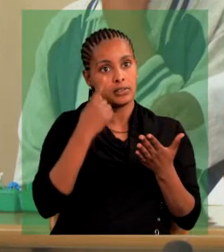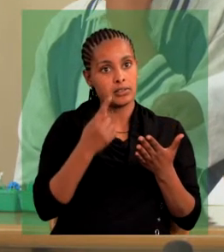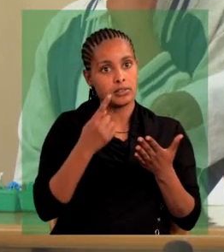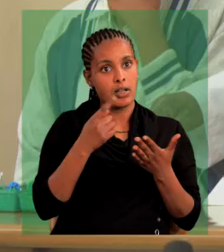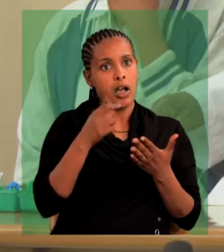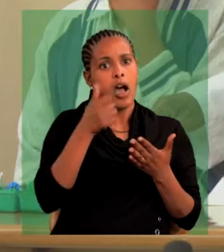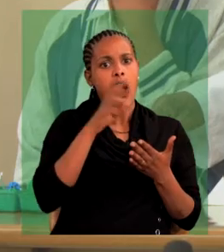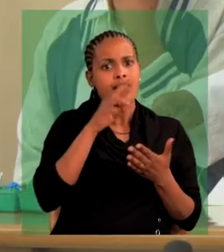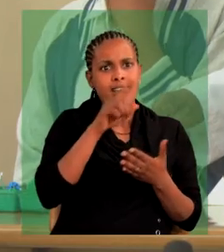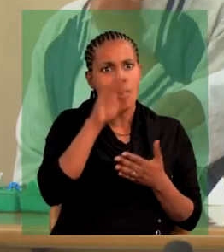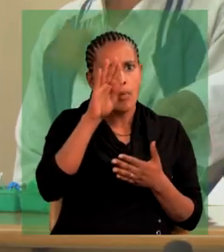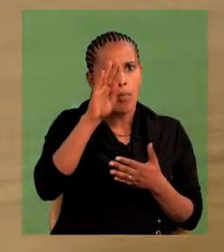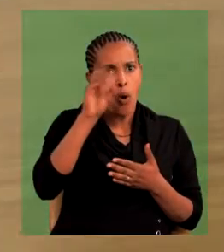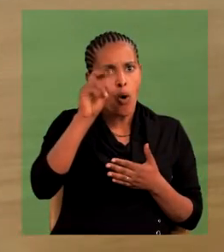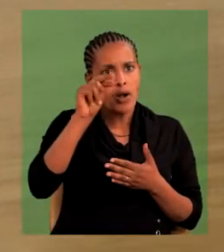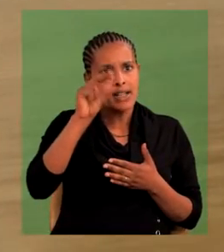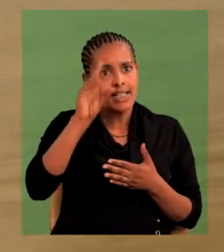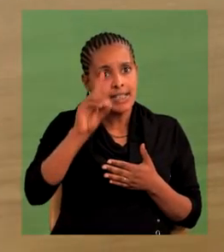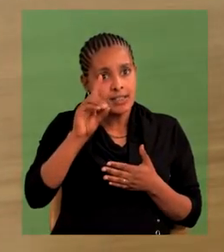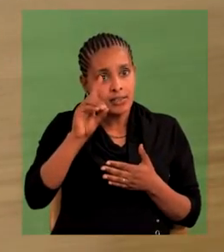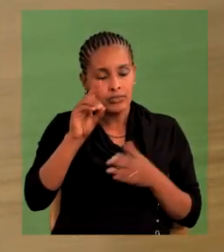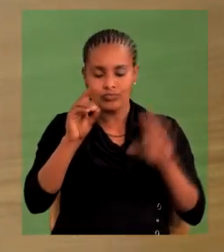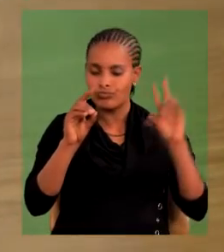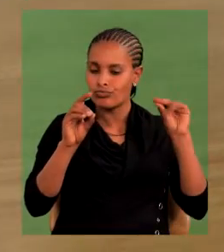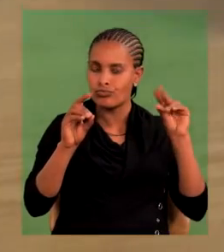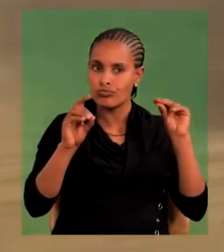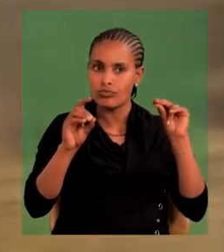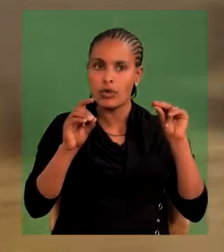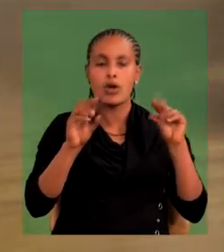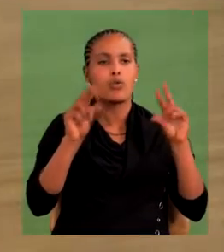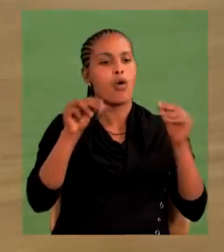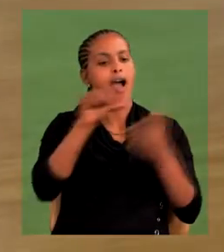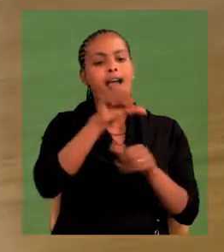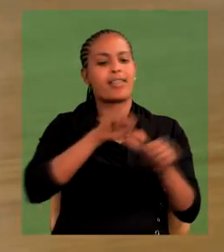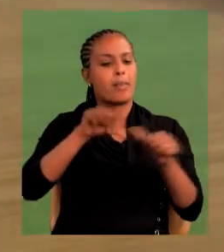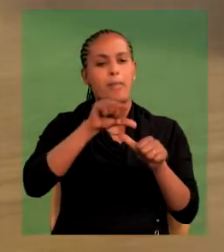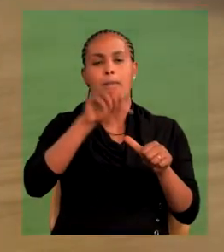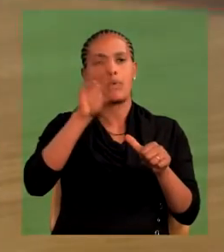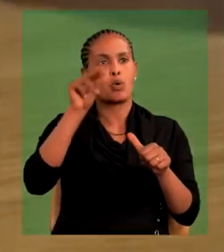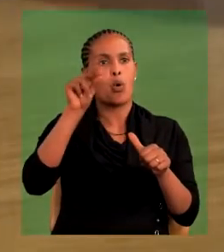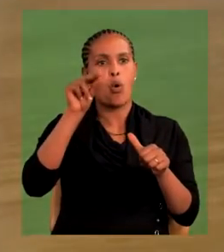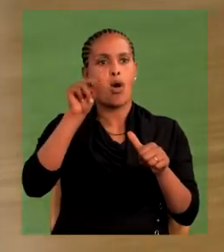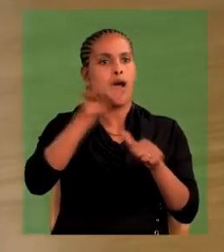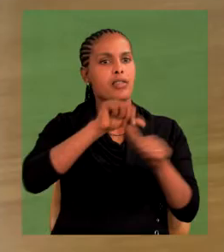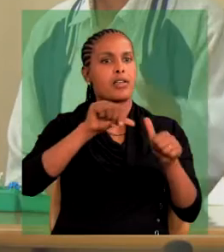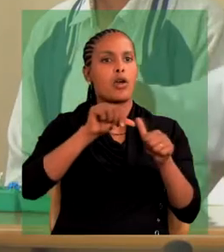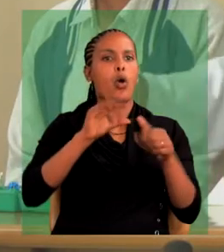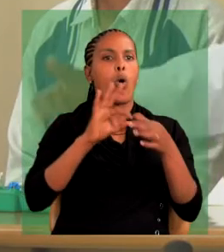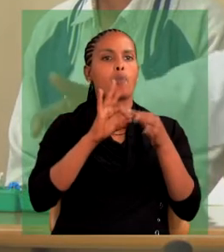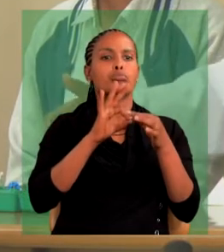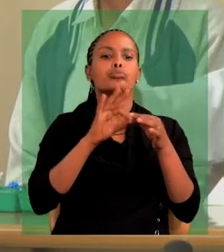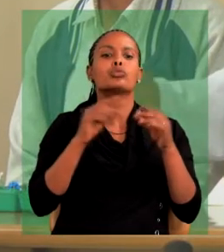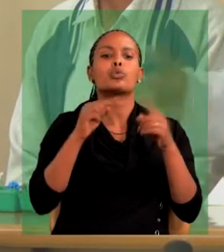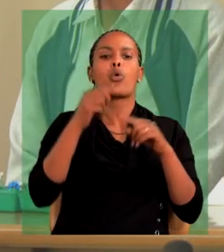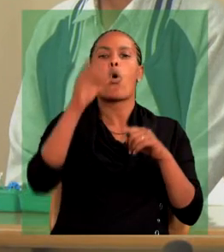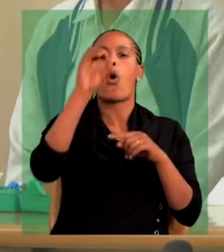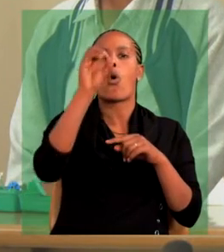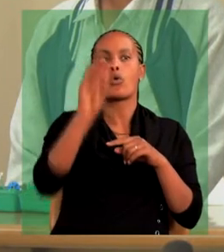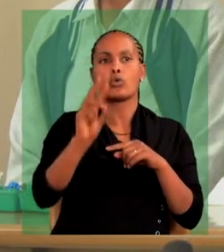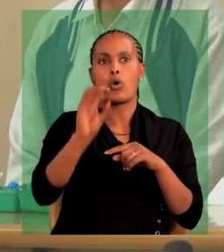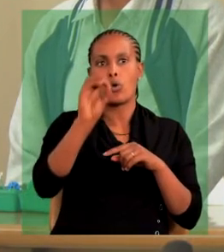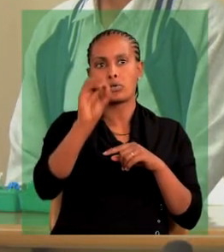are they bonded? Bonding? No. There is no atom connected to oxygen through them.